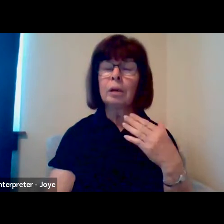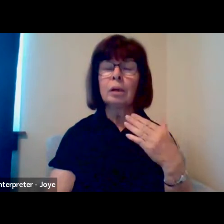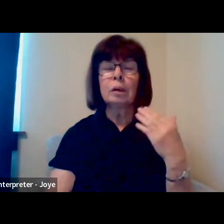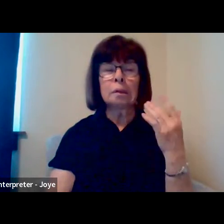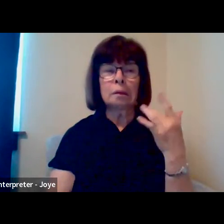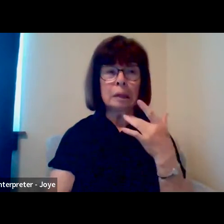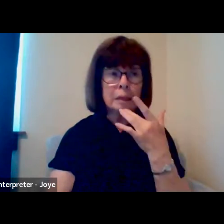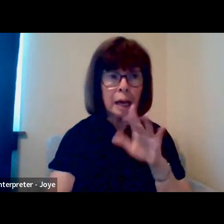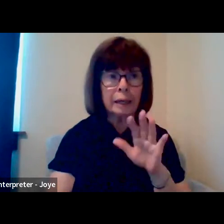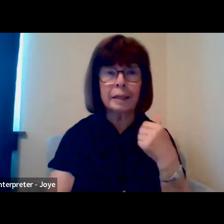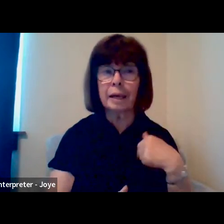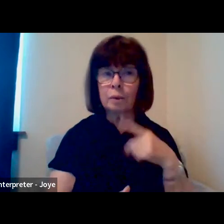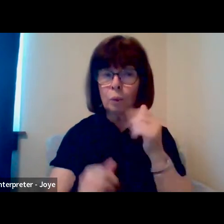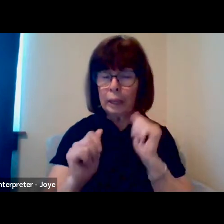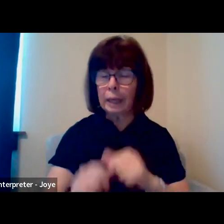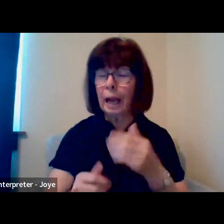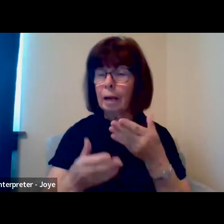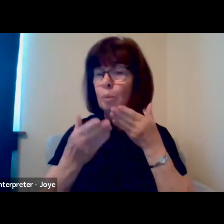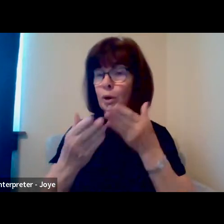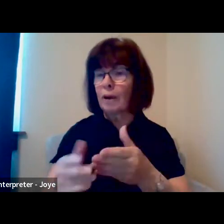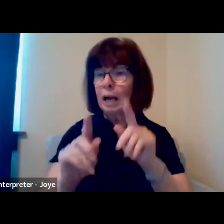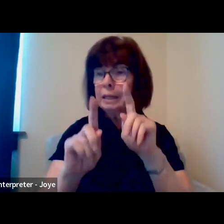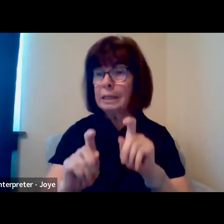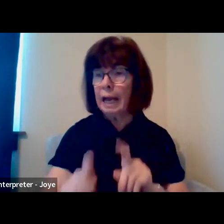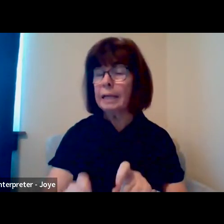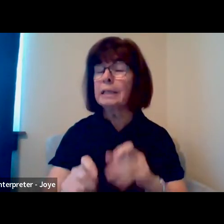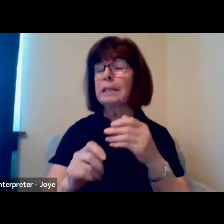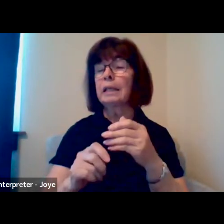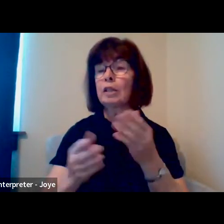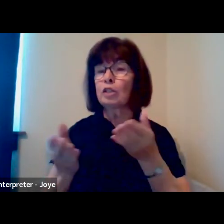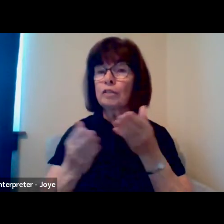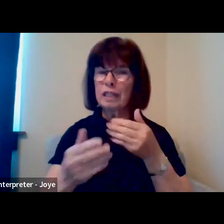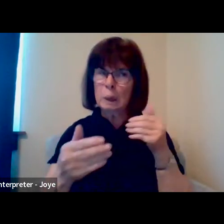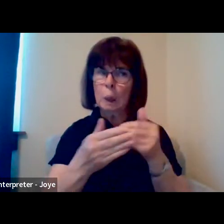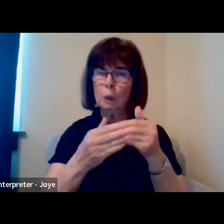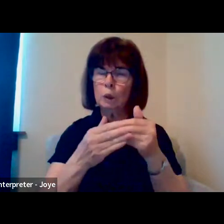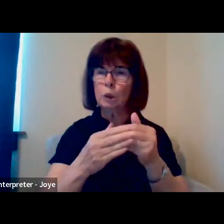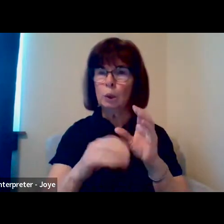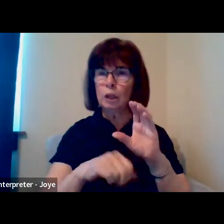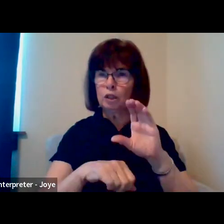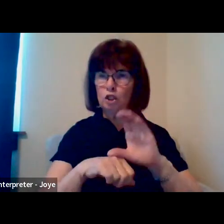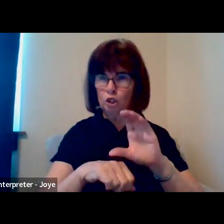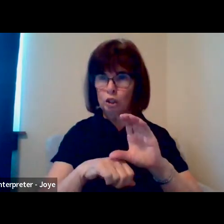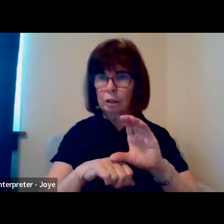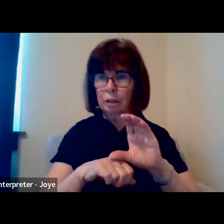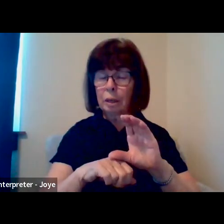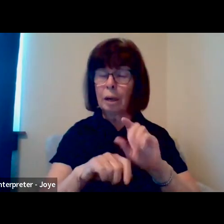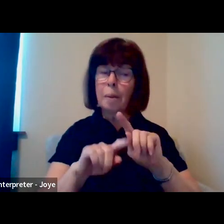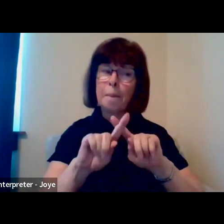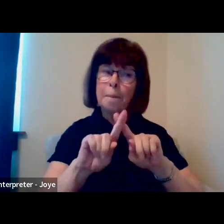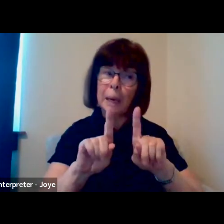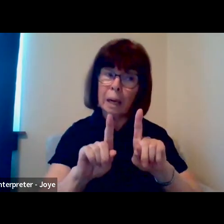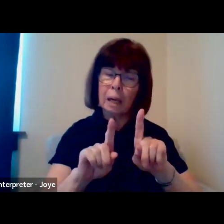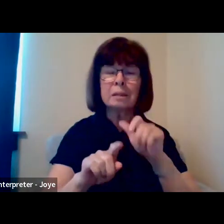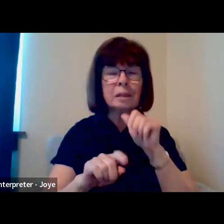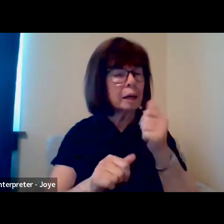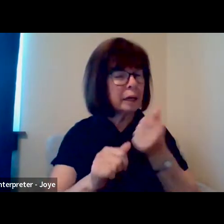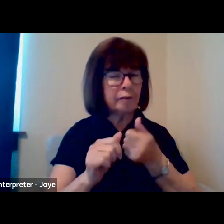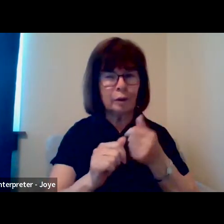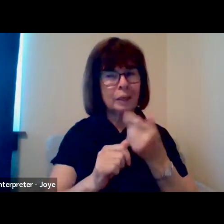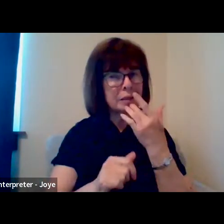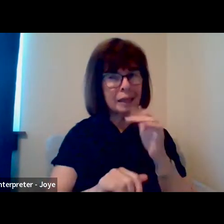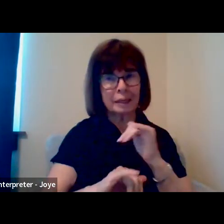provide testing services pretty close to the church, and that's beautiful. But not everyone is so fortunate as we are.